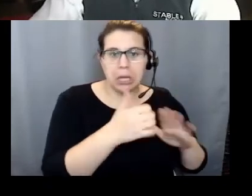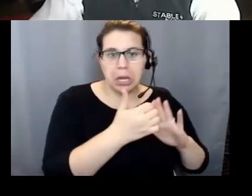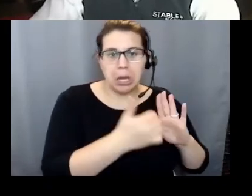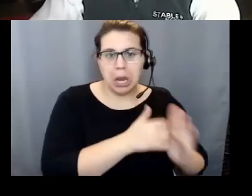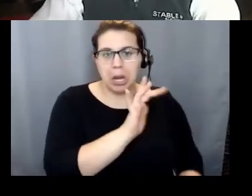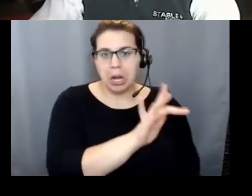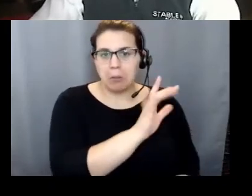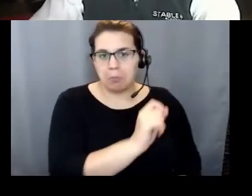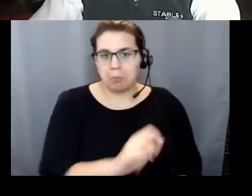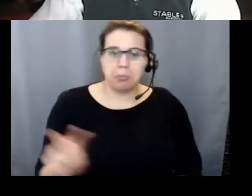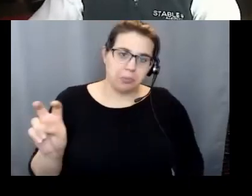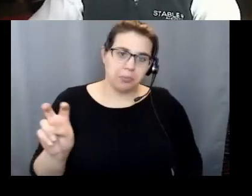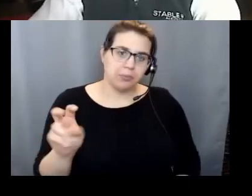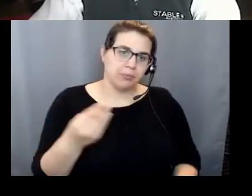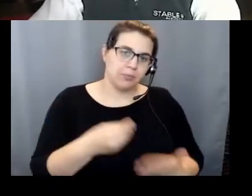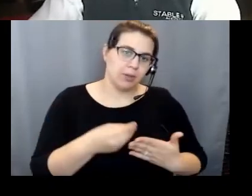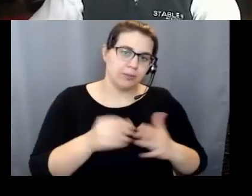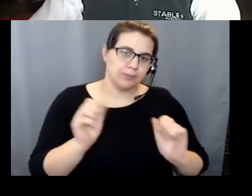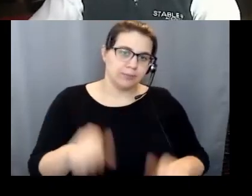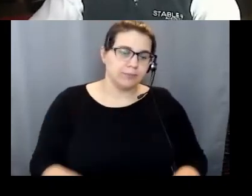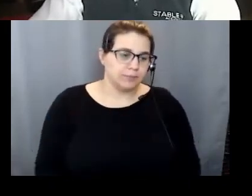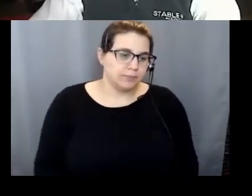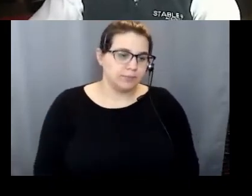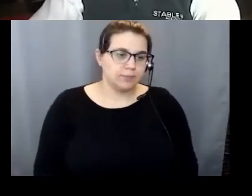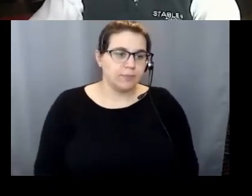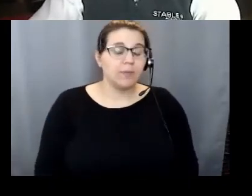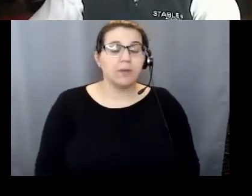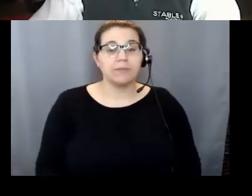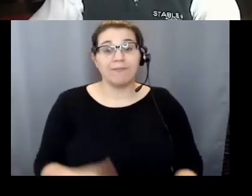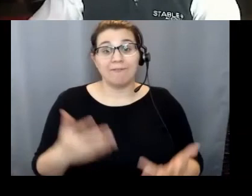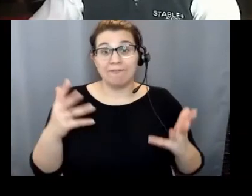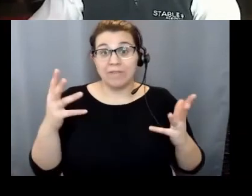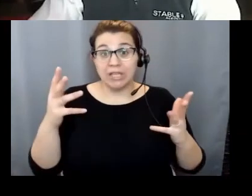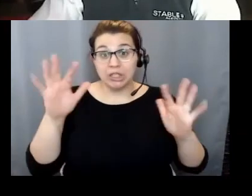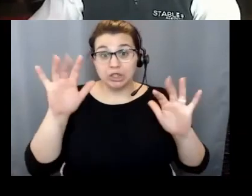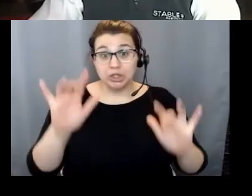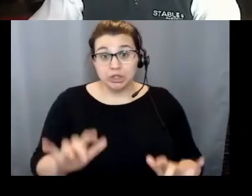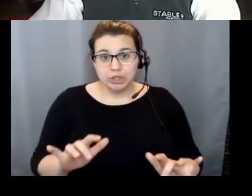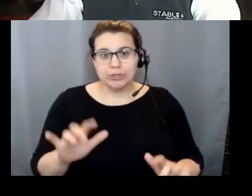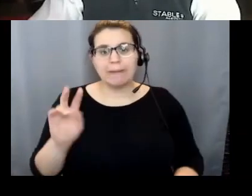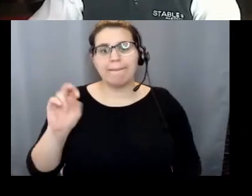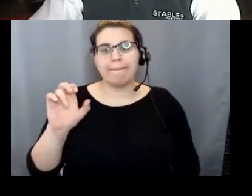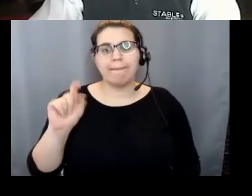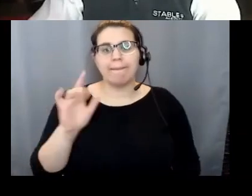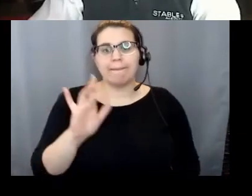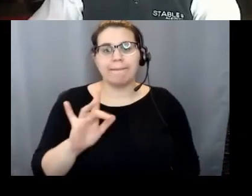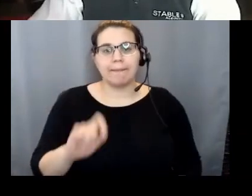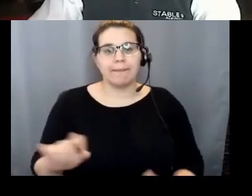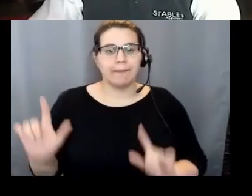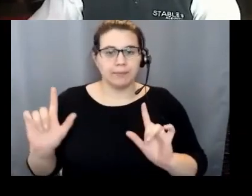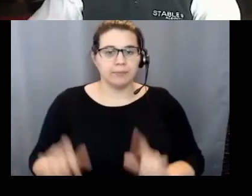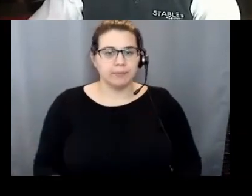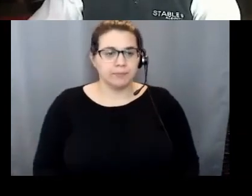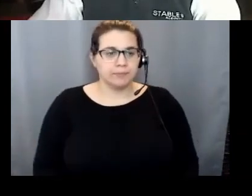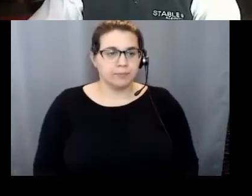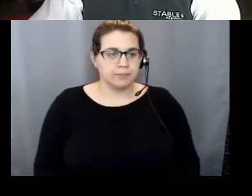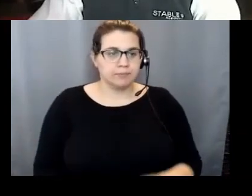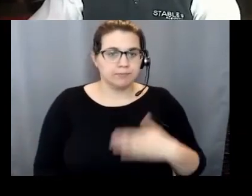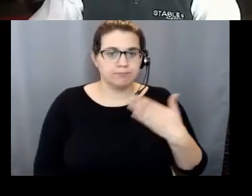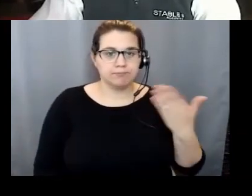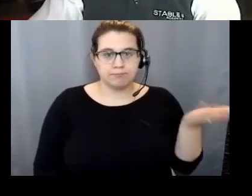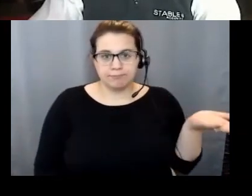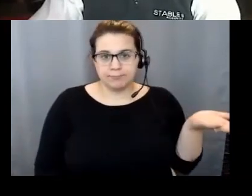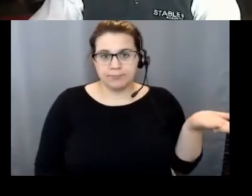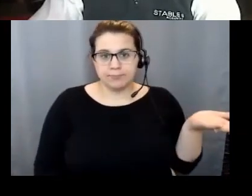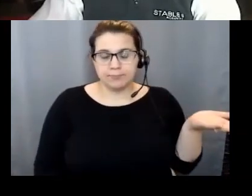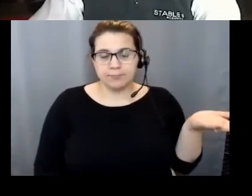transaction purposes. Once all of that is filled out, you can click on next, and that will take you to